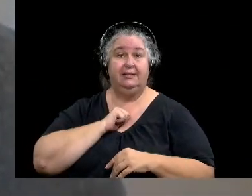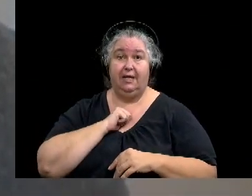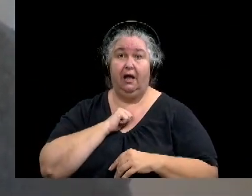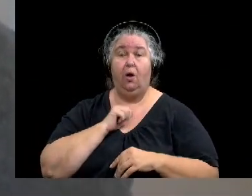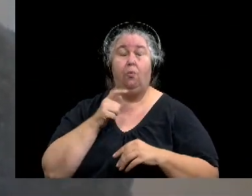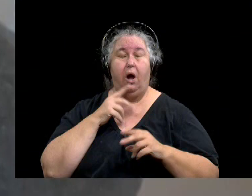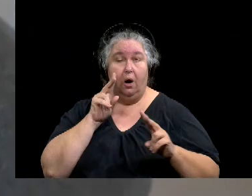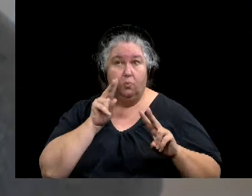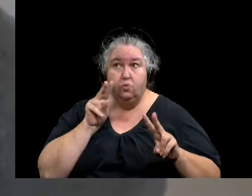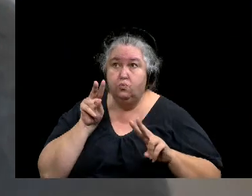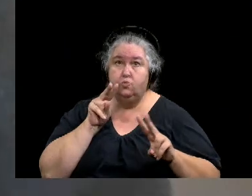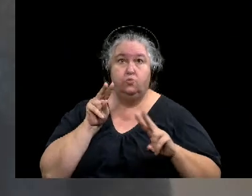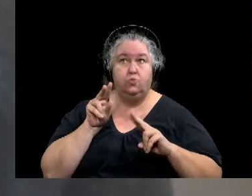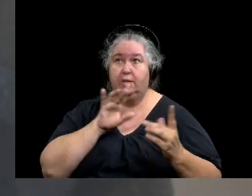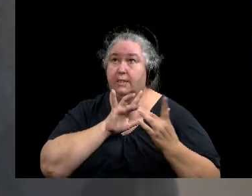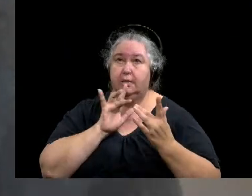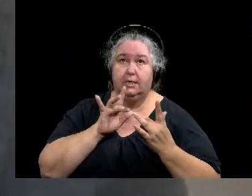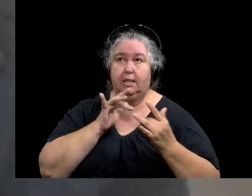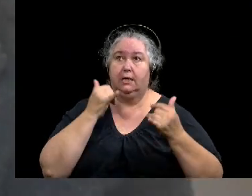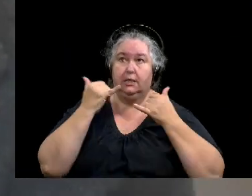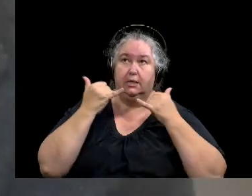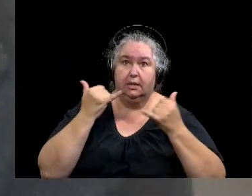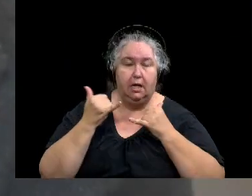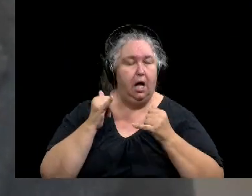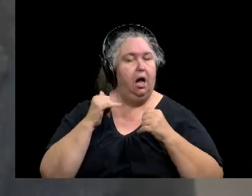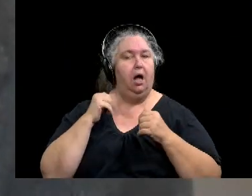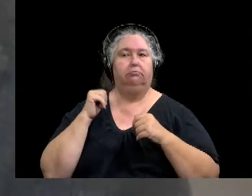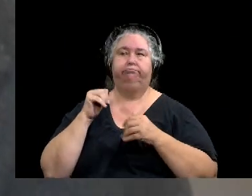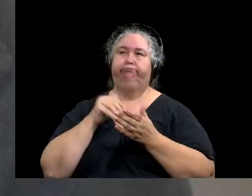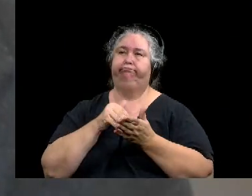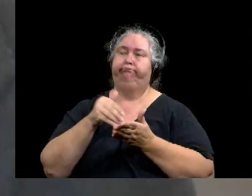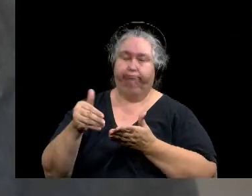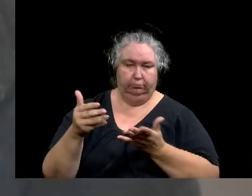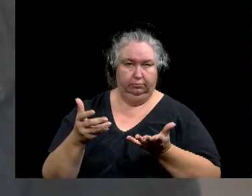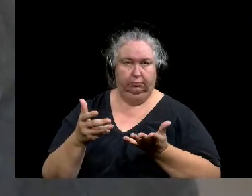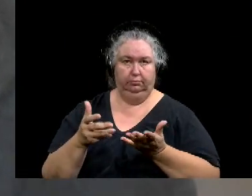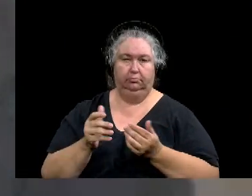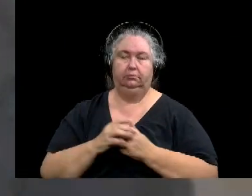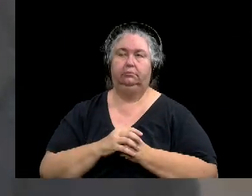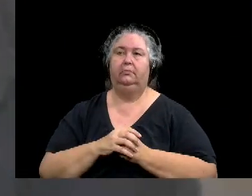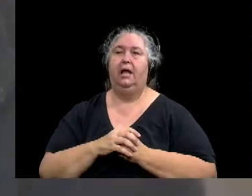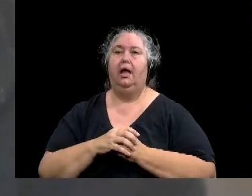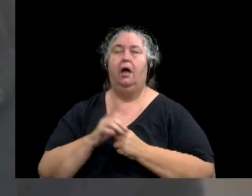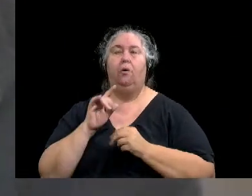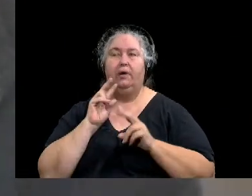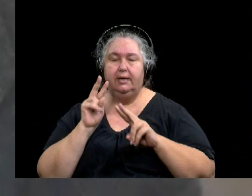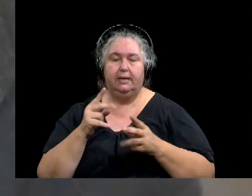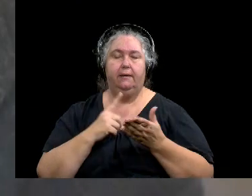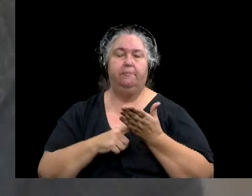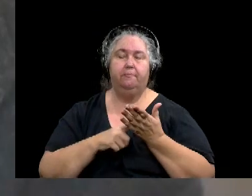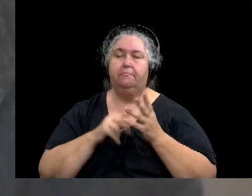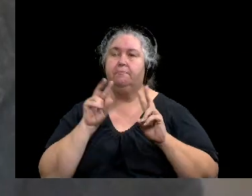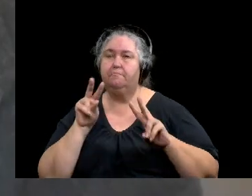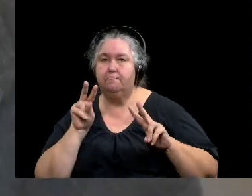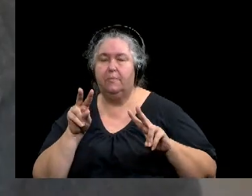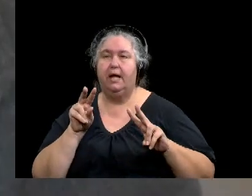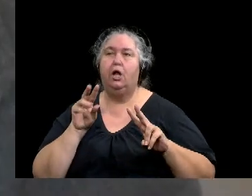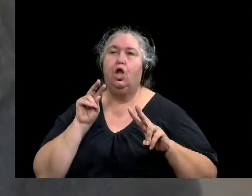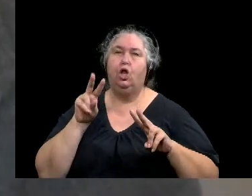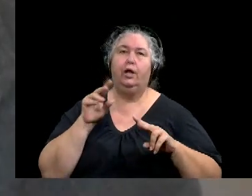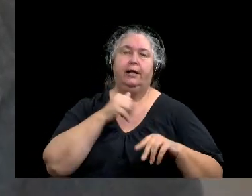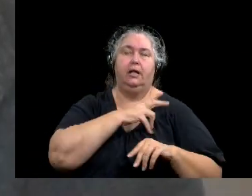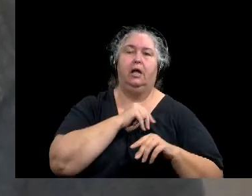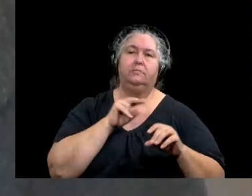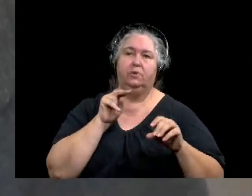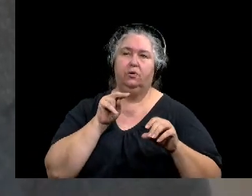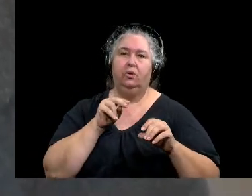close, regular contact with each other as we discuss, monitor data, and look at hospital capacity and